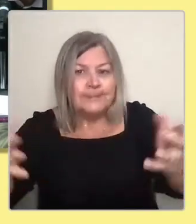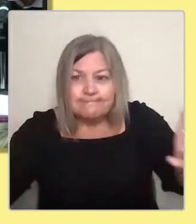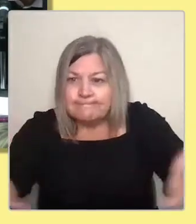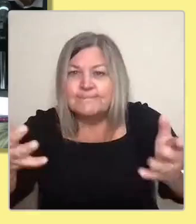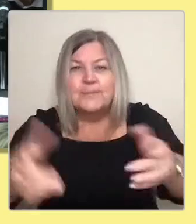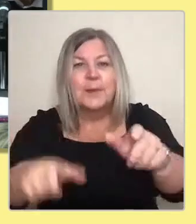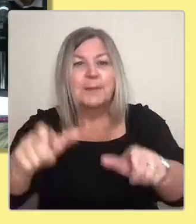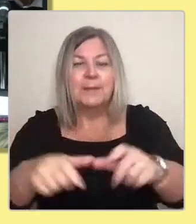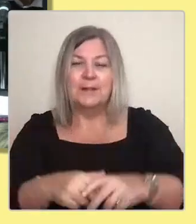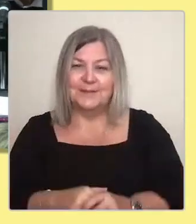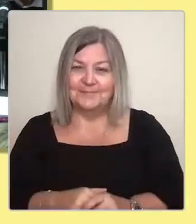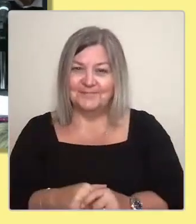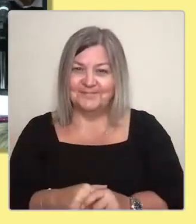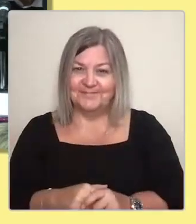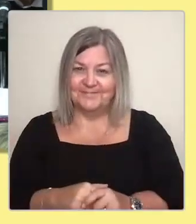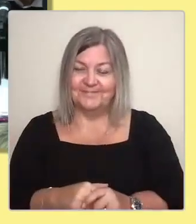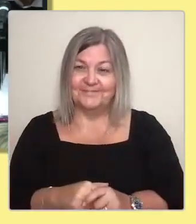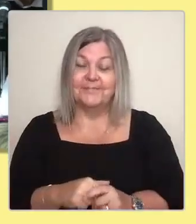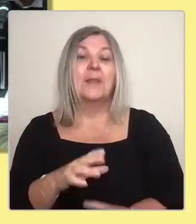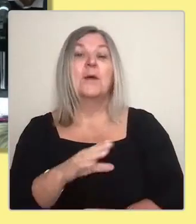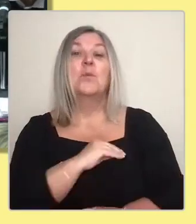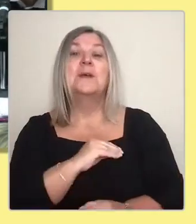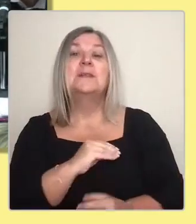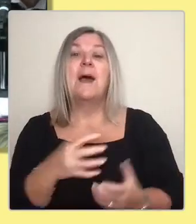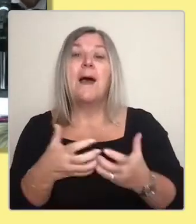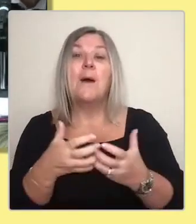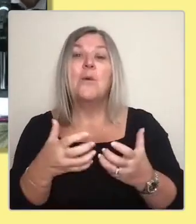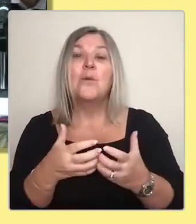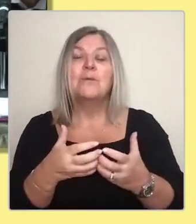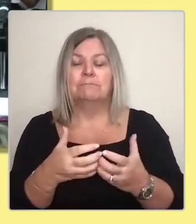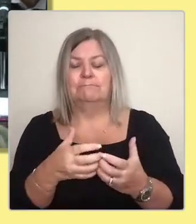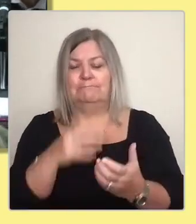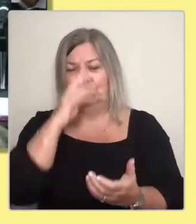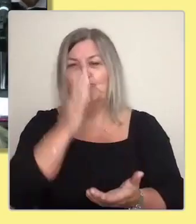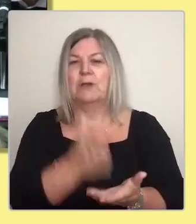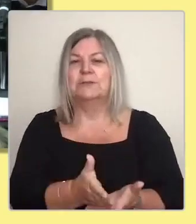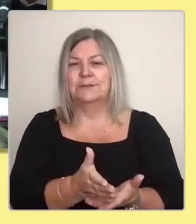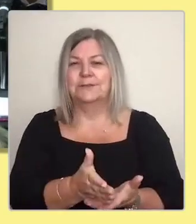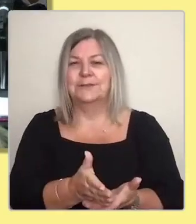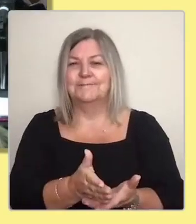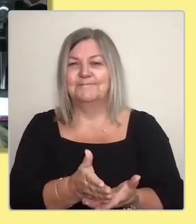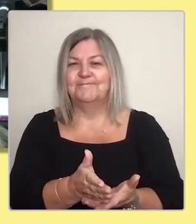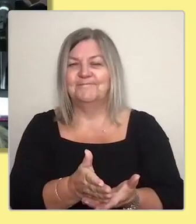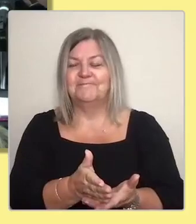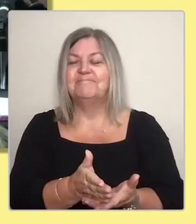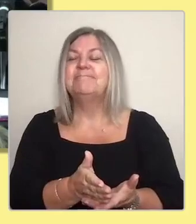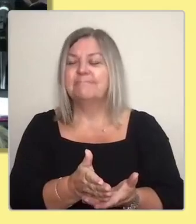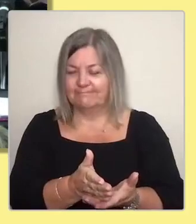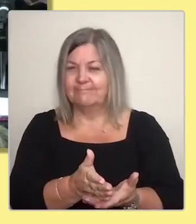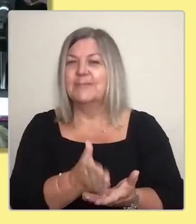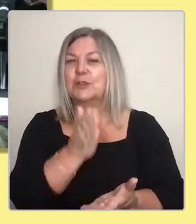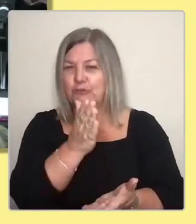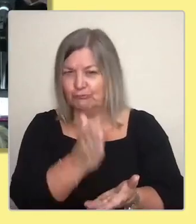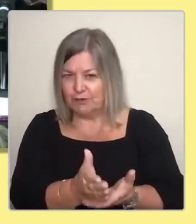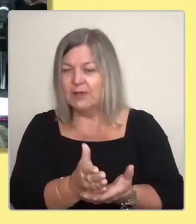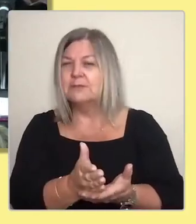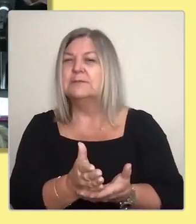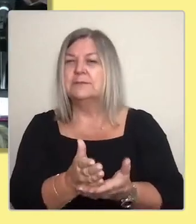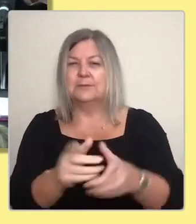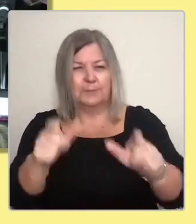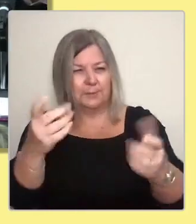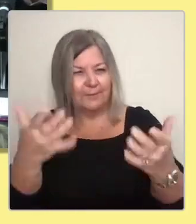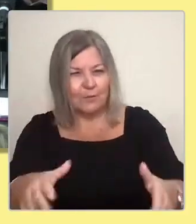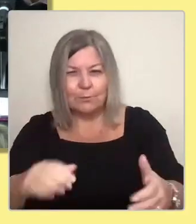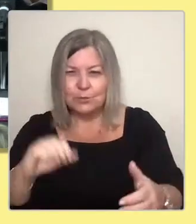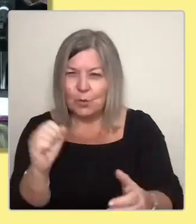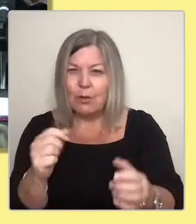hugely important thing, and that is trust. We've been able to win the trust of the people of Scotland